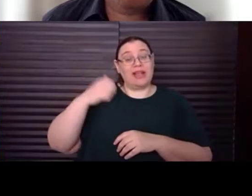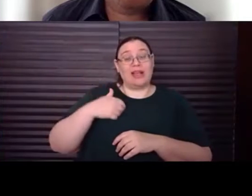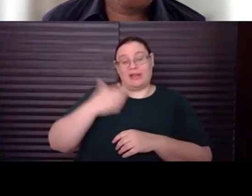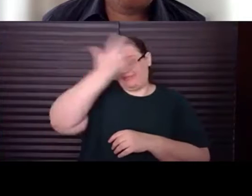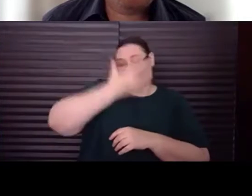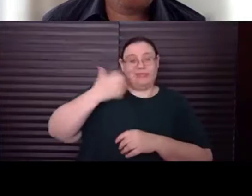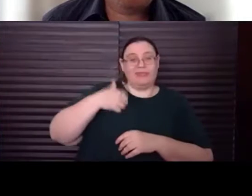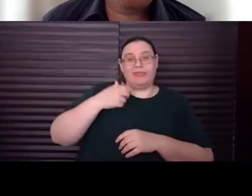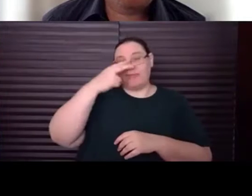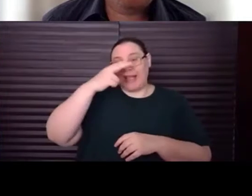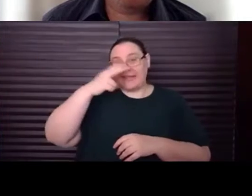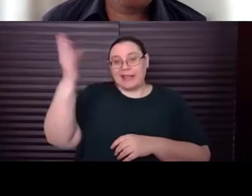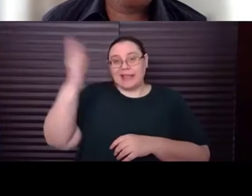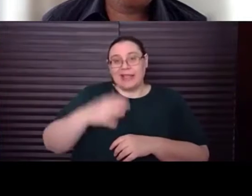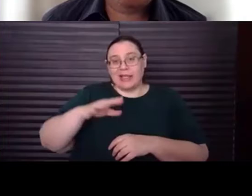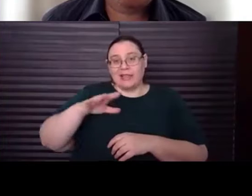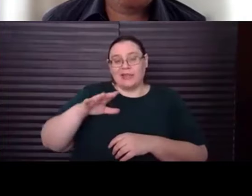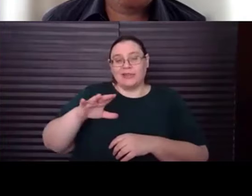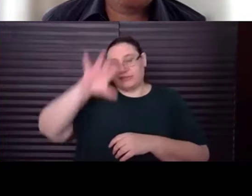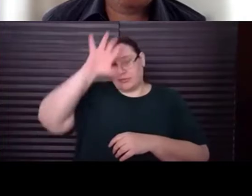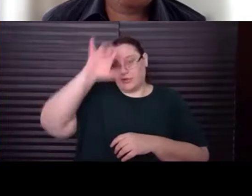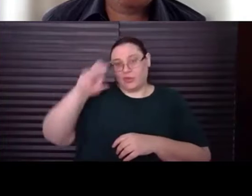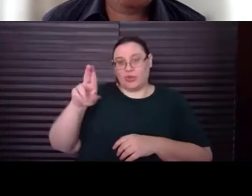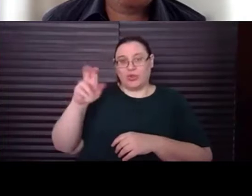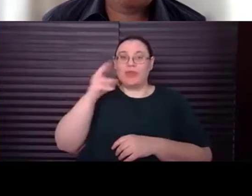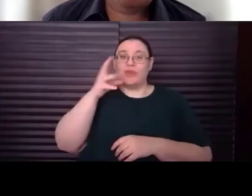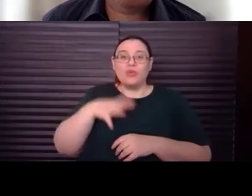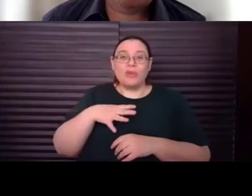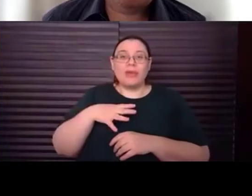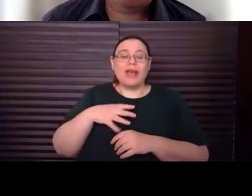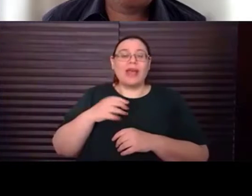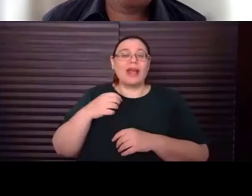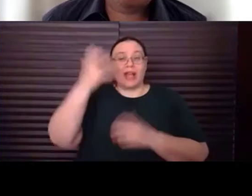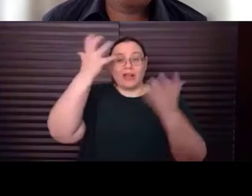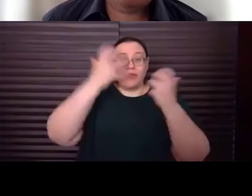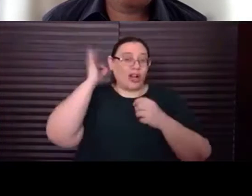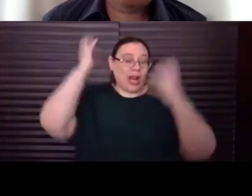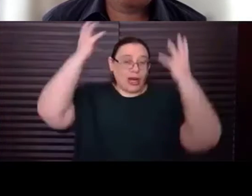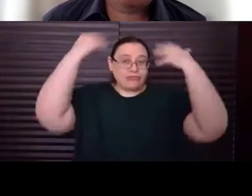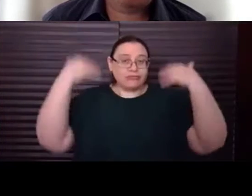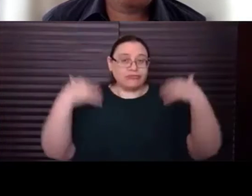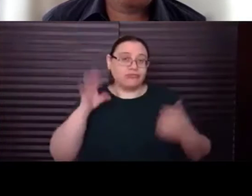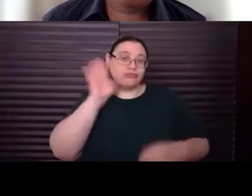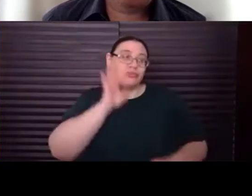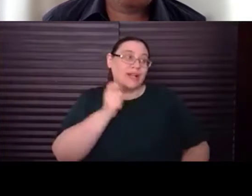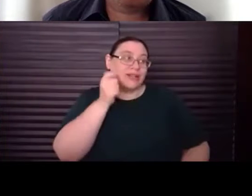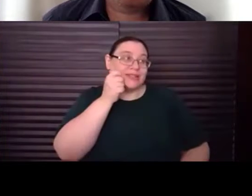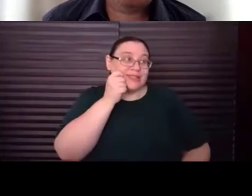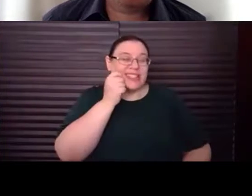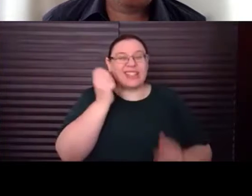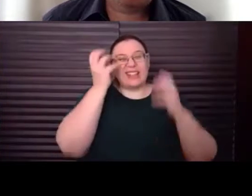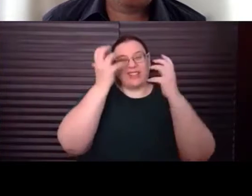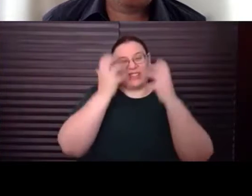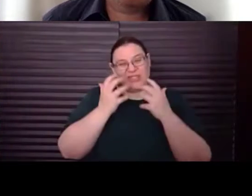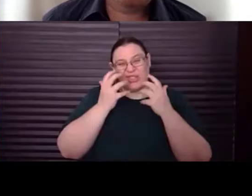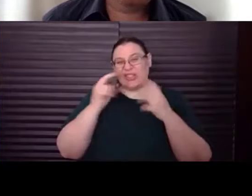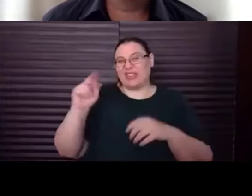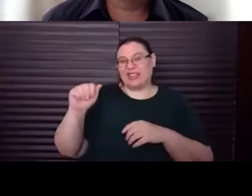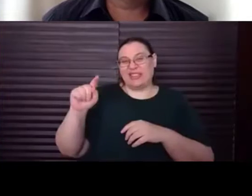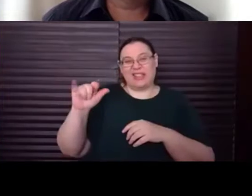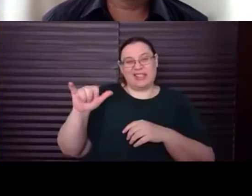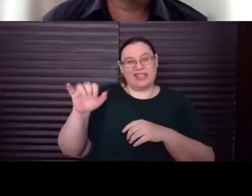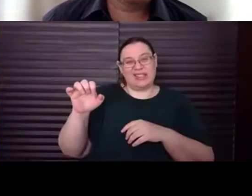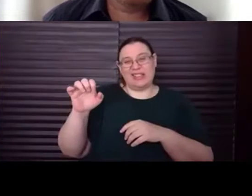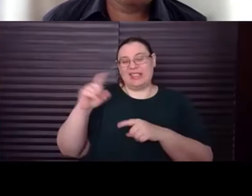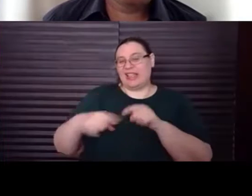and Cuban woman, and I have long dark hair and brown skin. Unfortunately, Natalie is unable